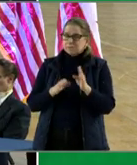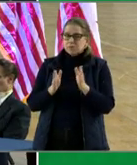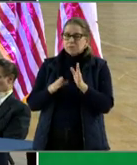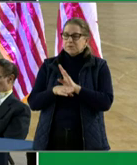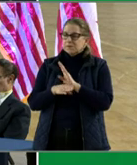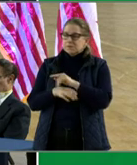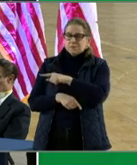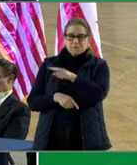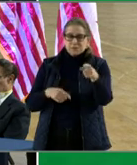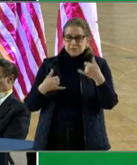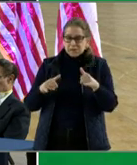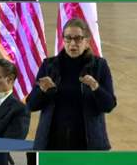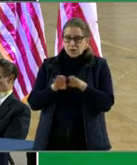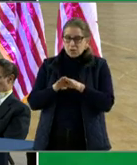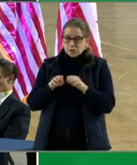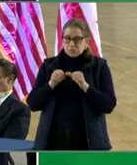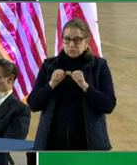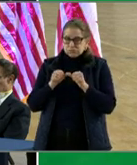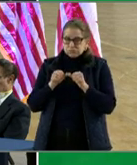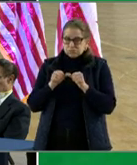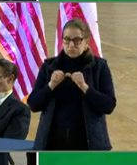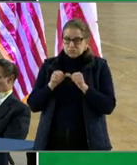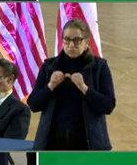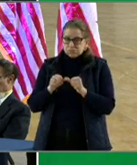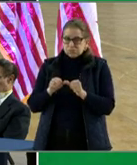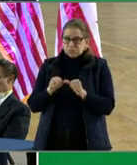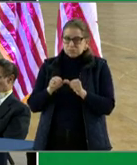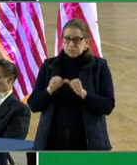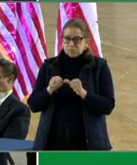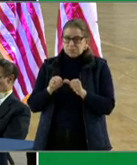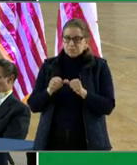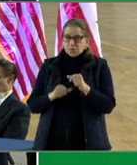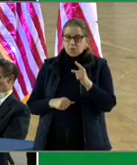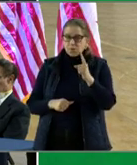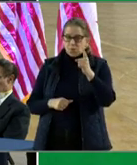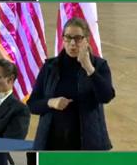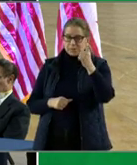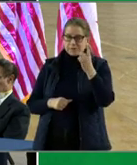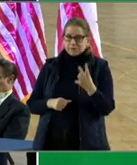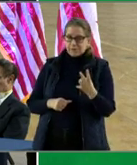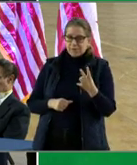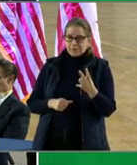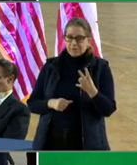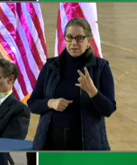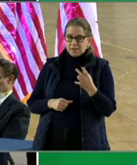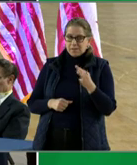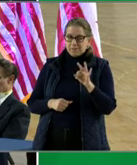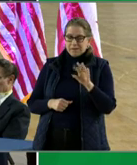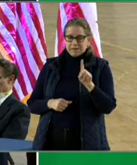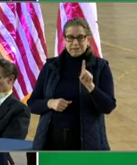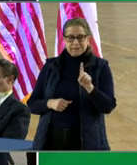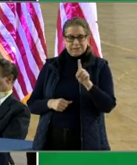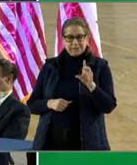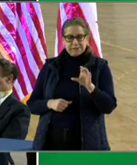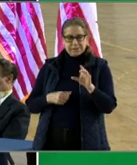population projected to be infected, how will that impact the function of government, healthcare, and first